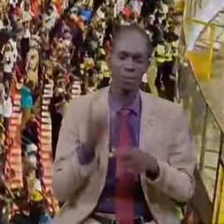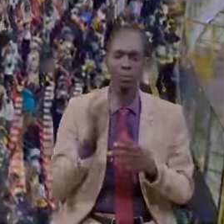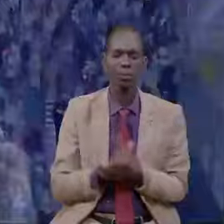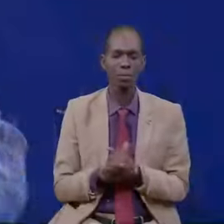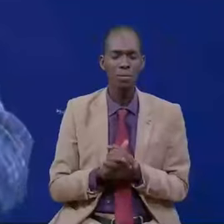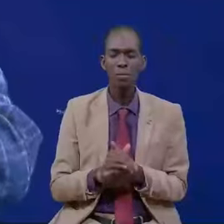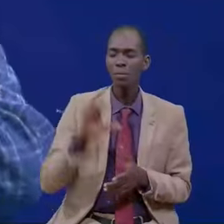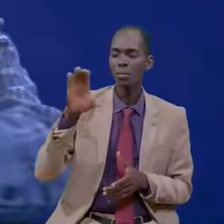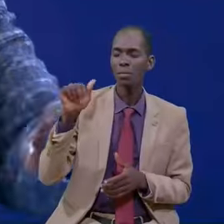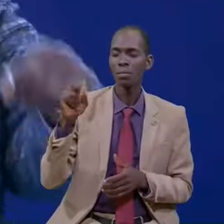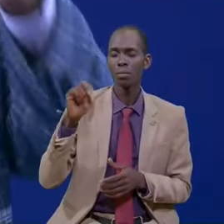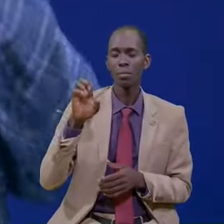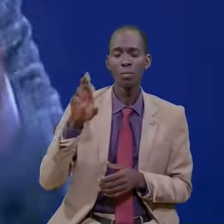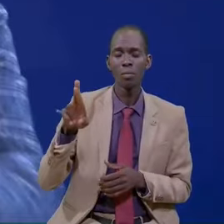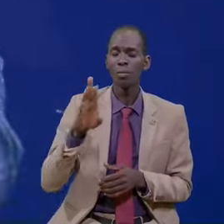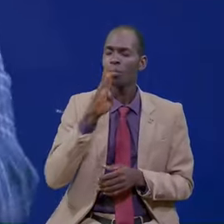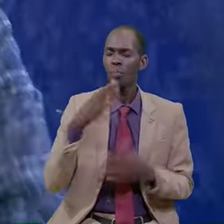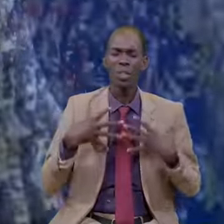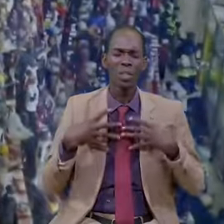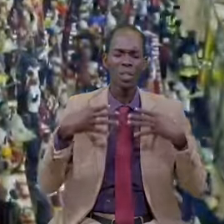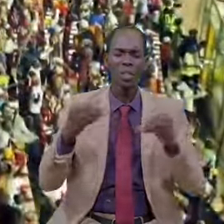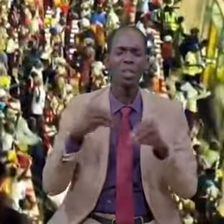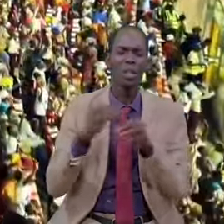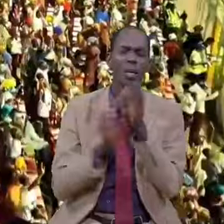Inus be healed in